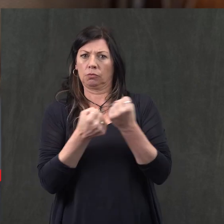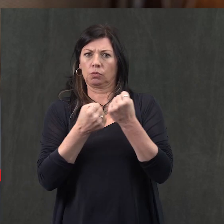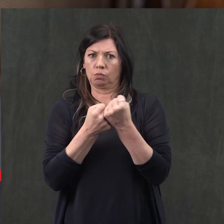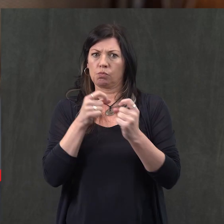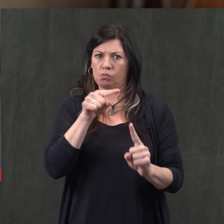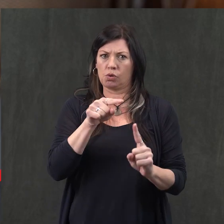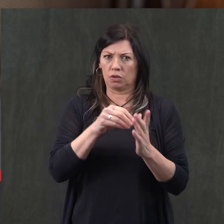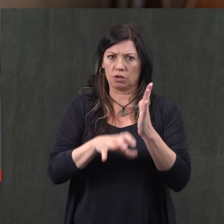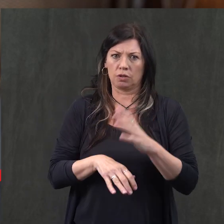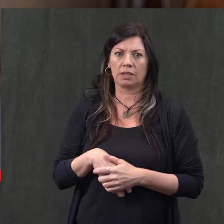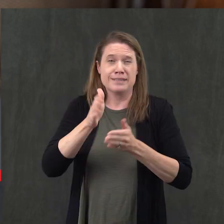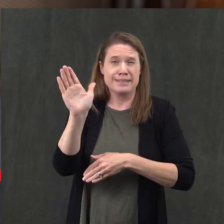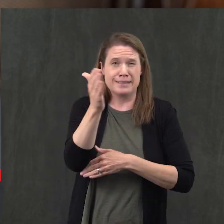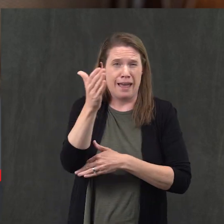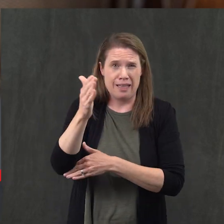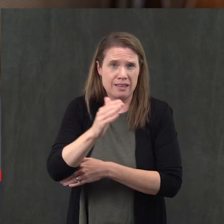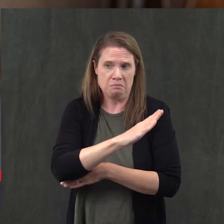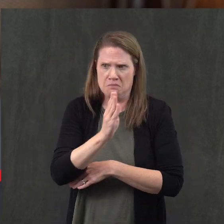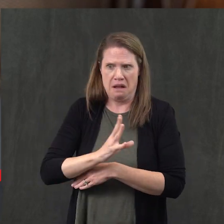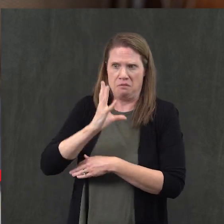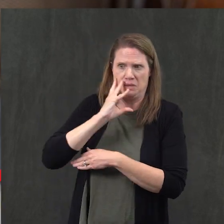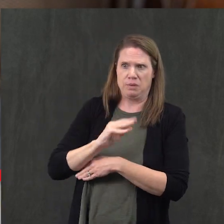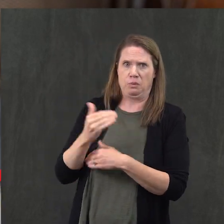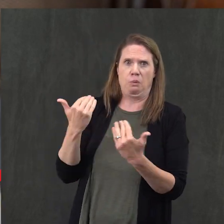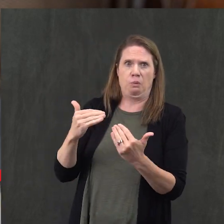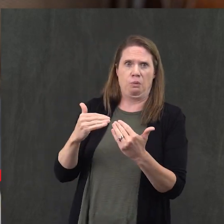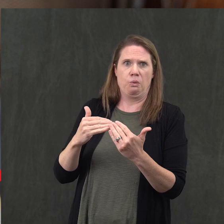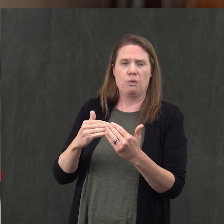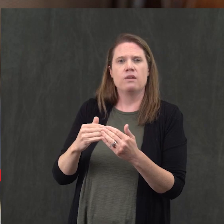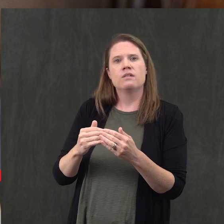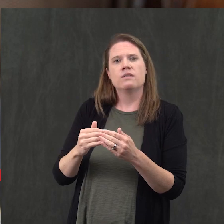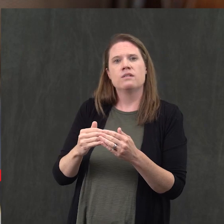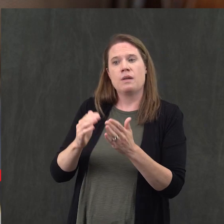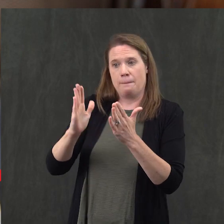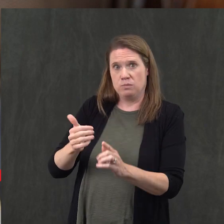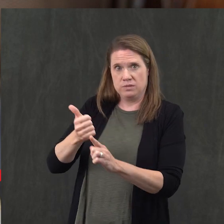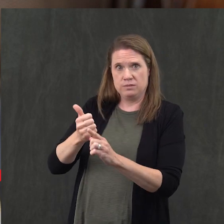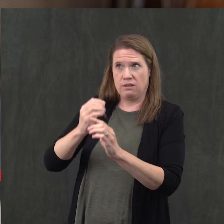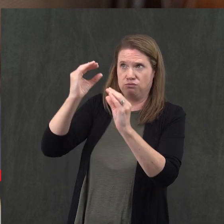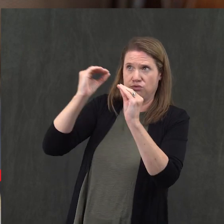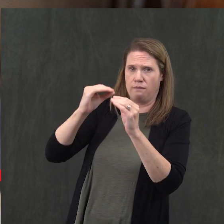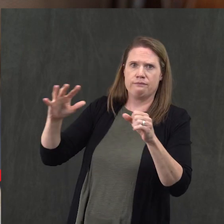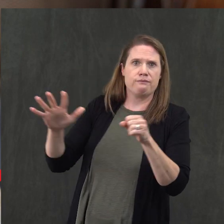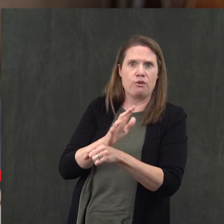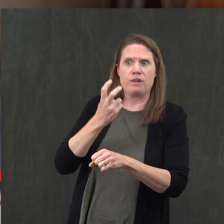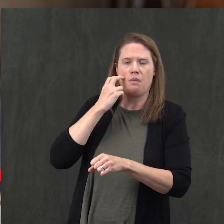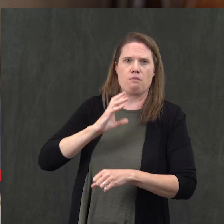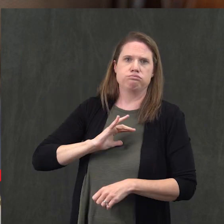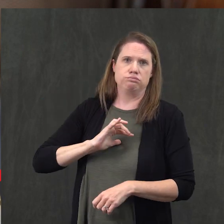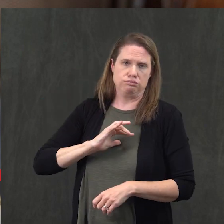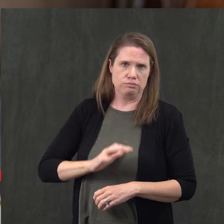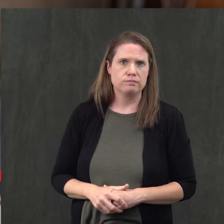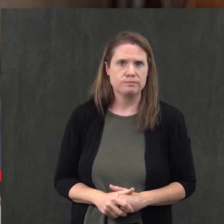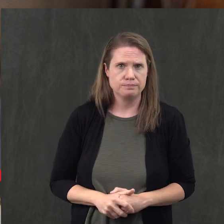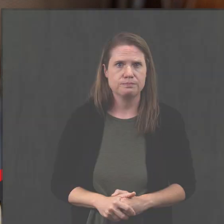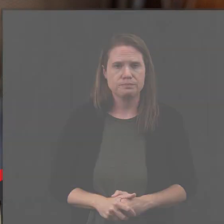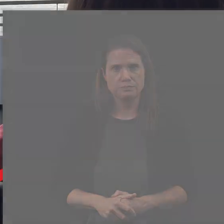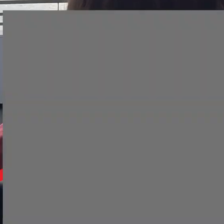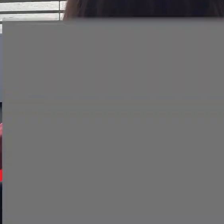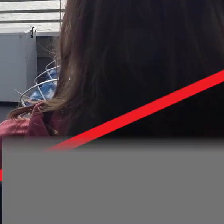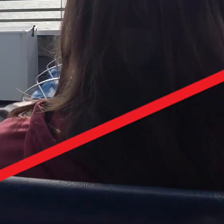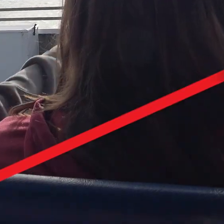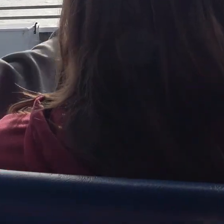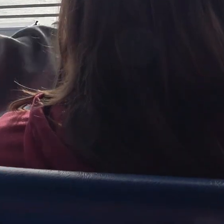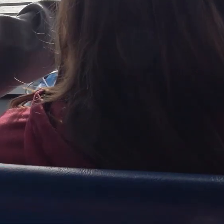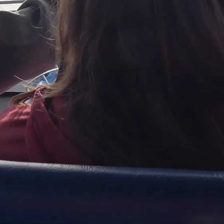students. Amber. Sailing, I'd never done that before. We got to learn from a fully blind sailor, so that was super cool.